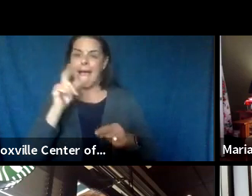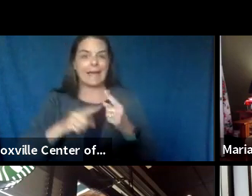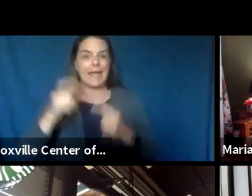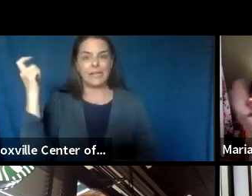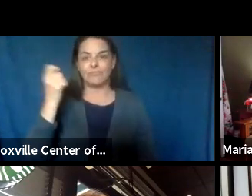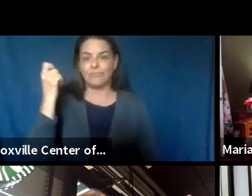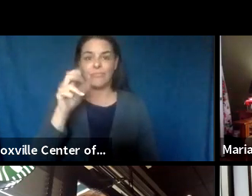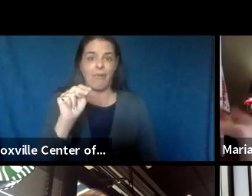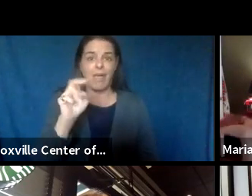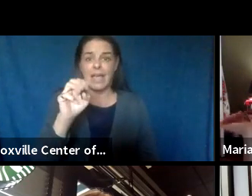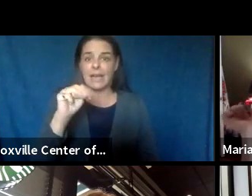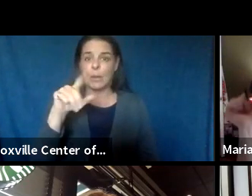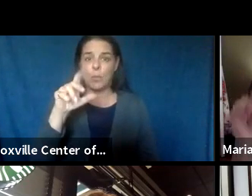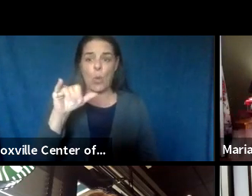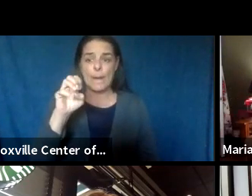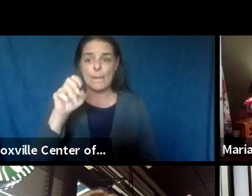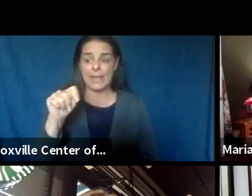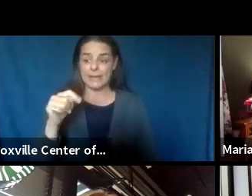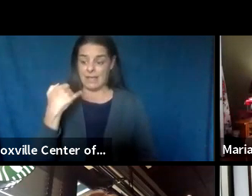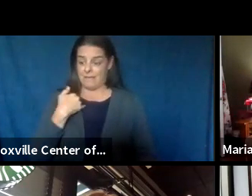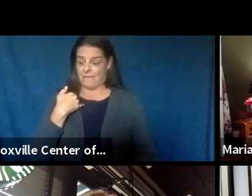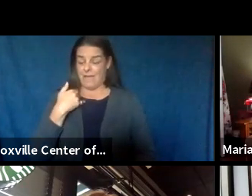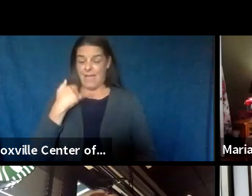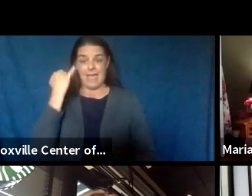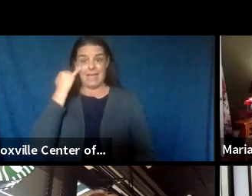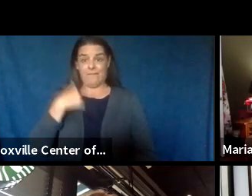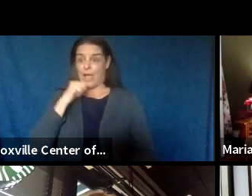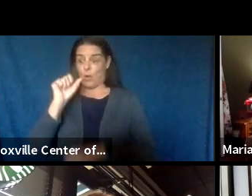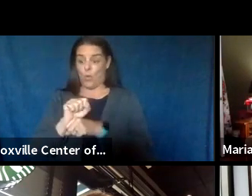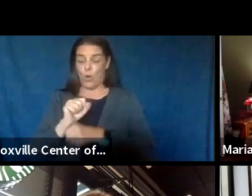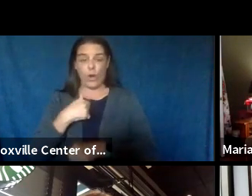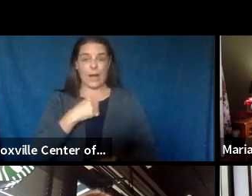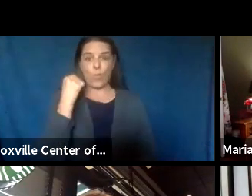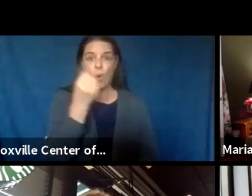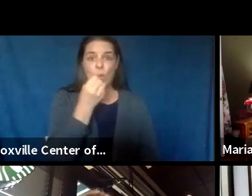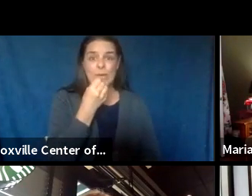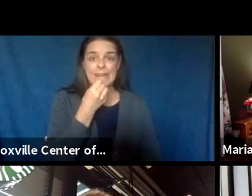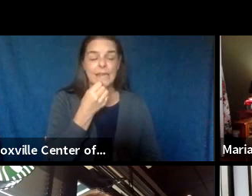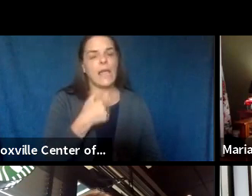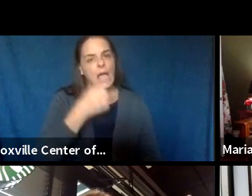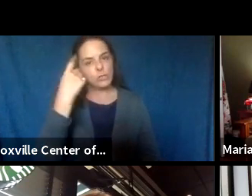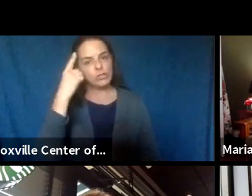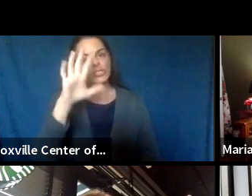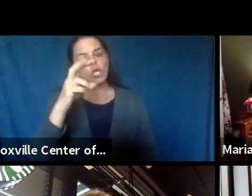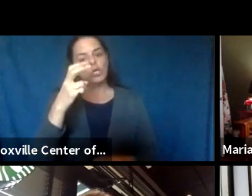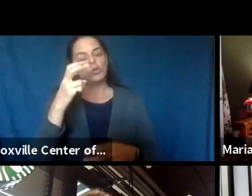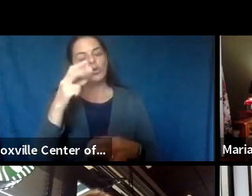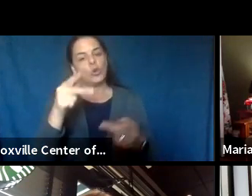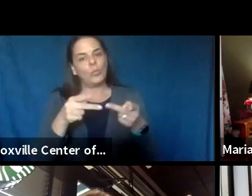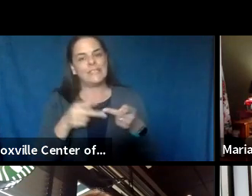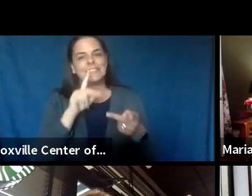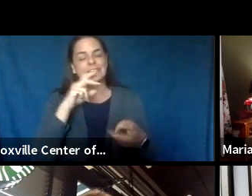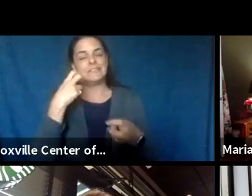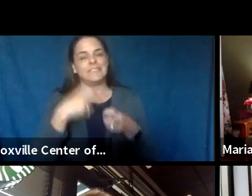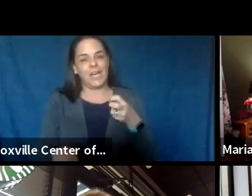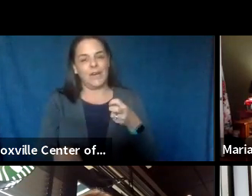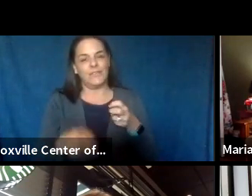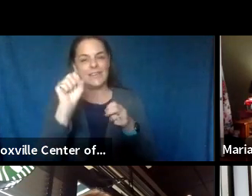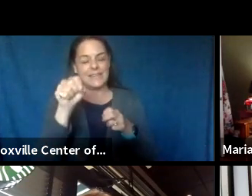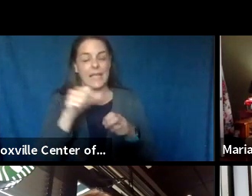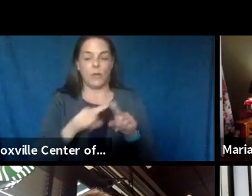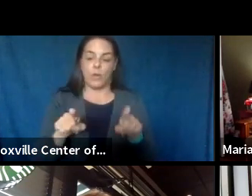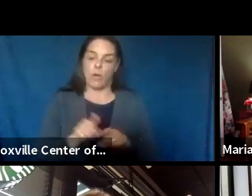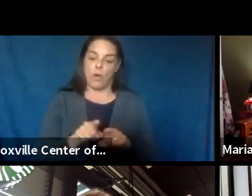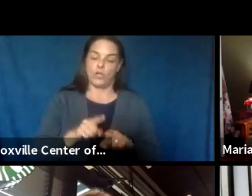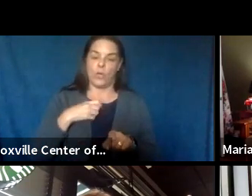unemployment check. If I don't work, I don't eat. I understand that you're in a tough position, I do. But I also understand that sometimes, though we may